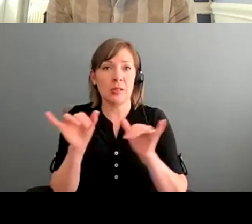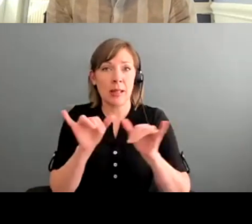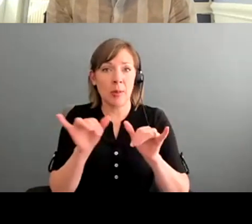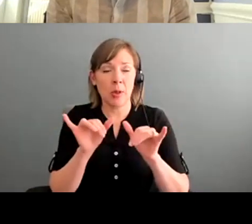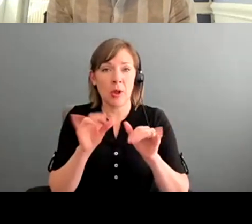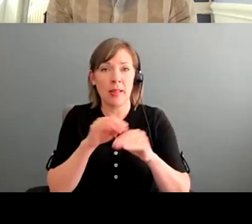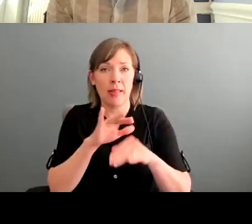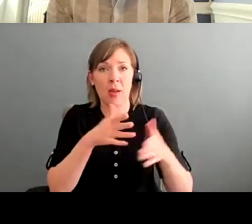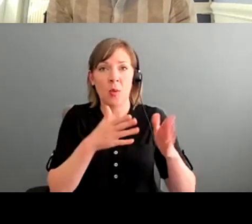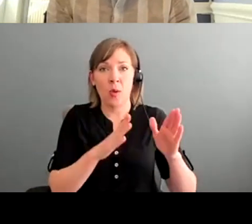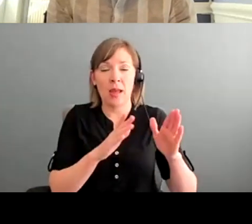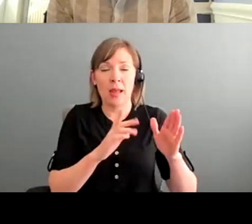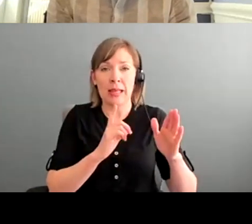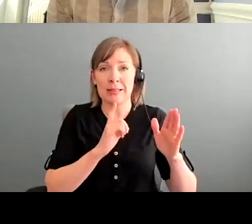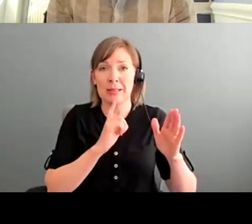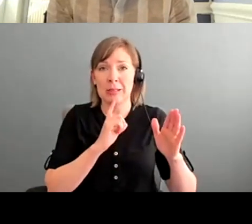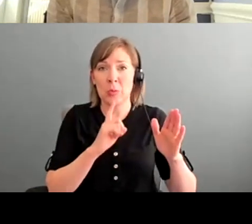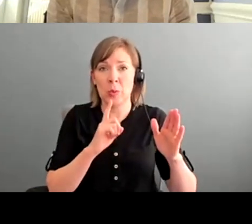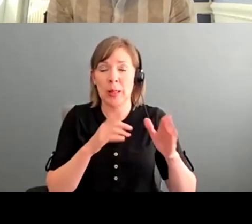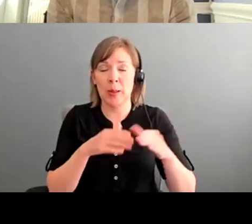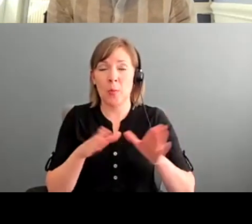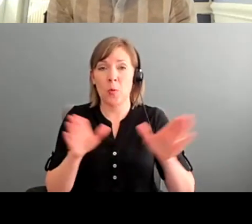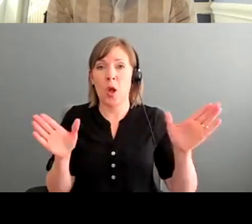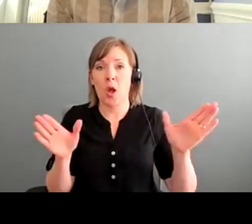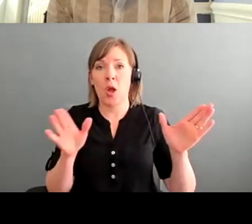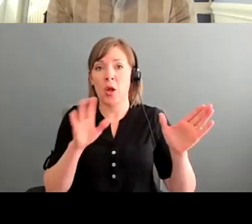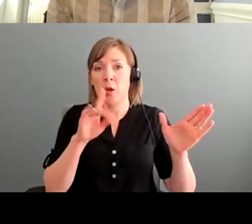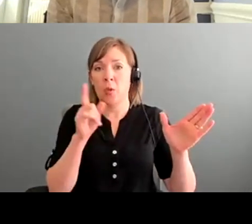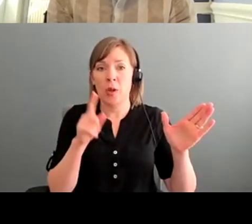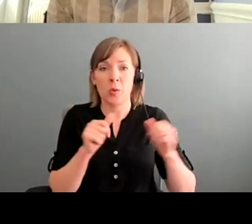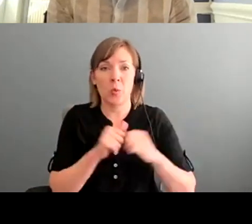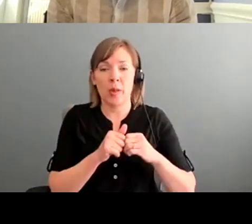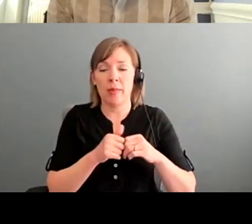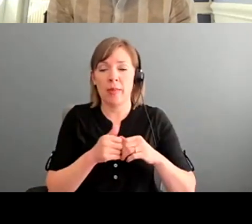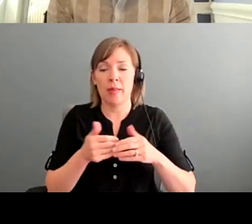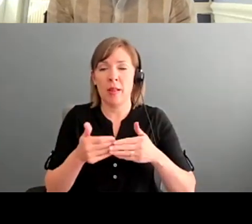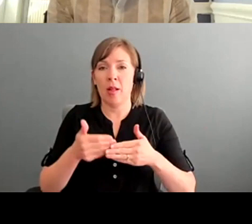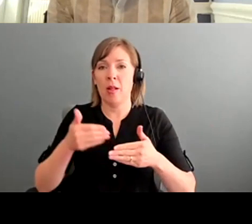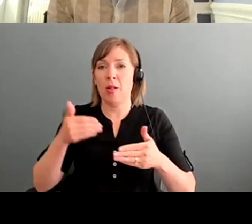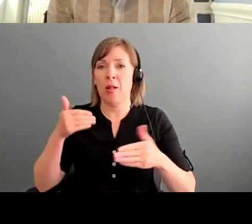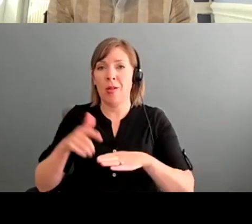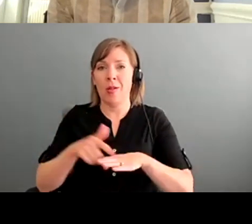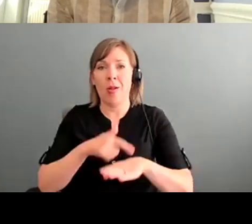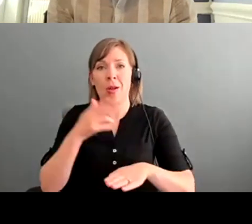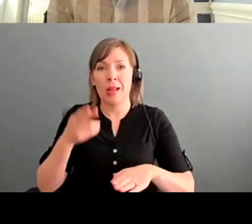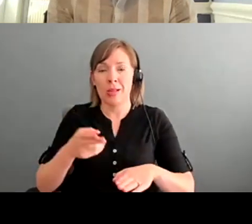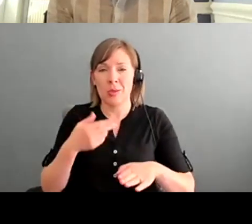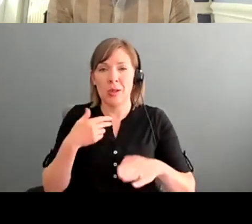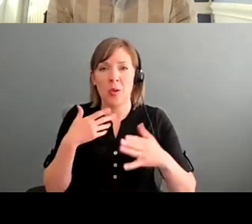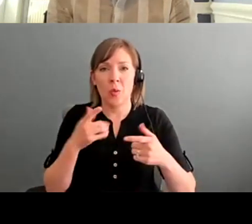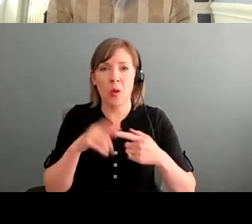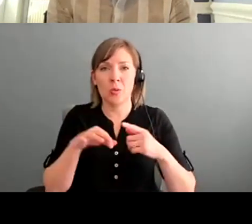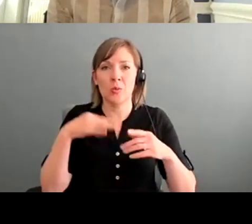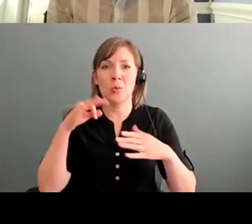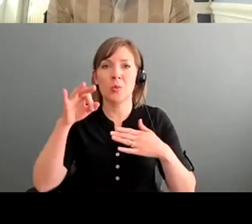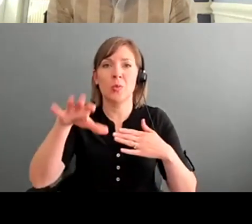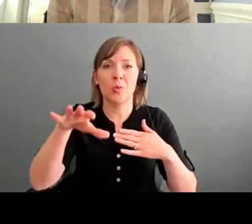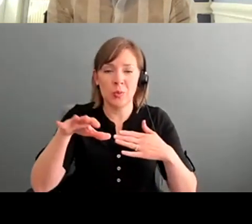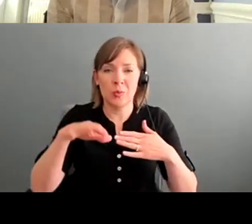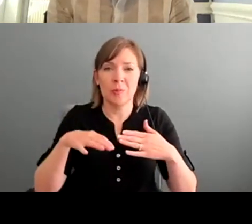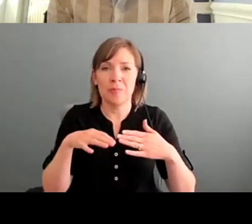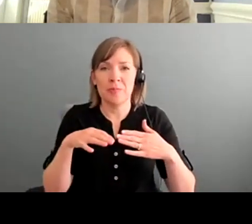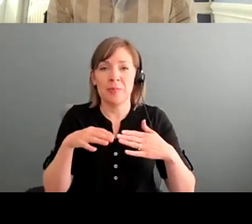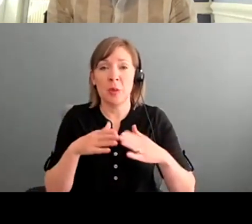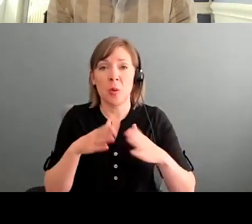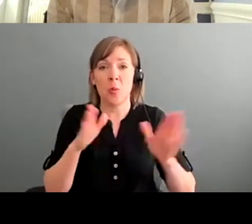in that way? That's an incredibly broad question with a long history that I wanted to just throw out there in the